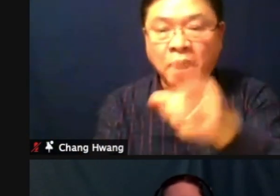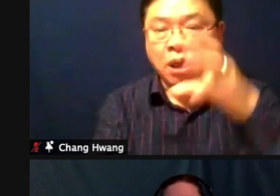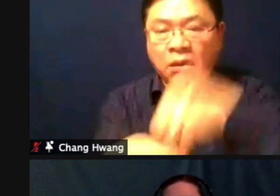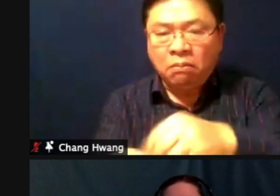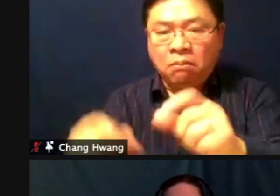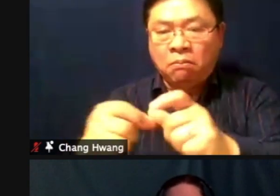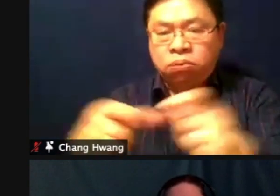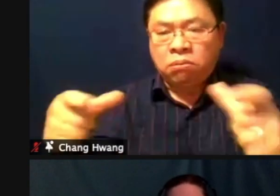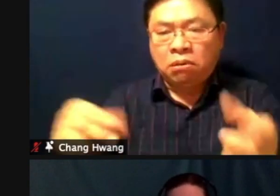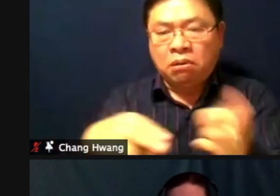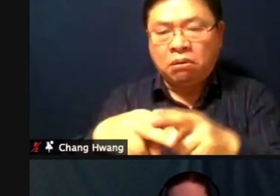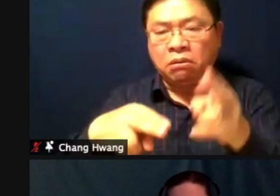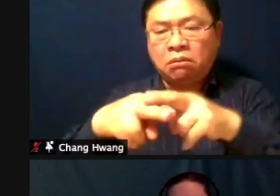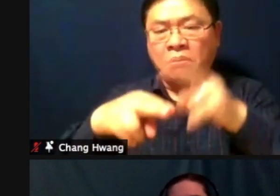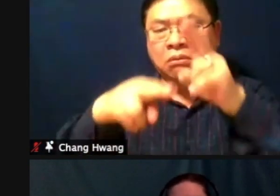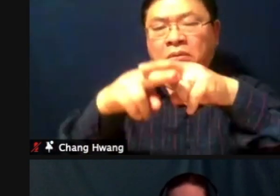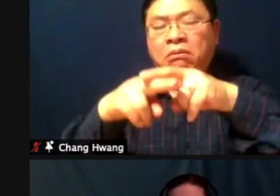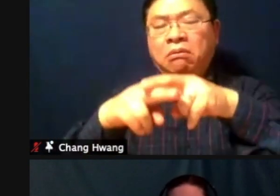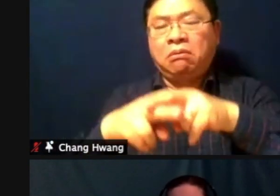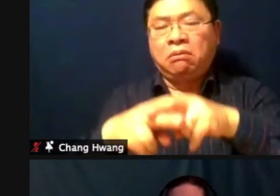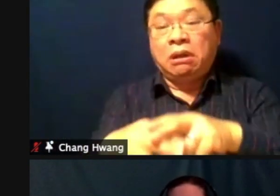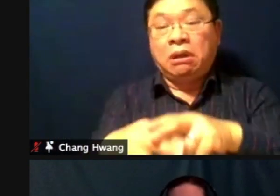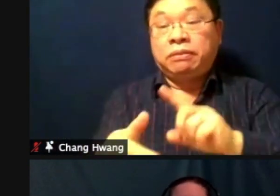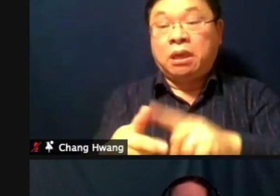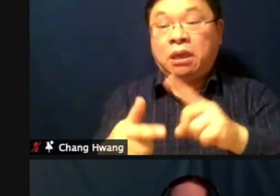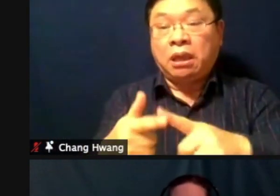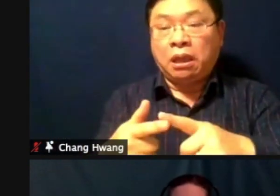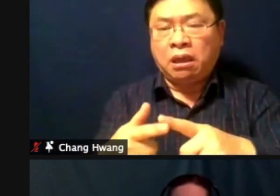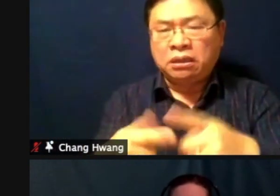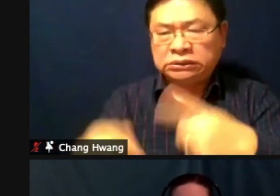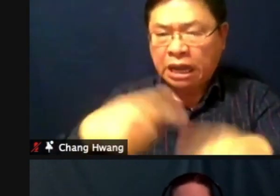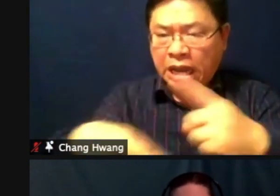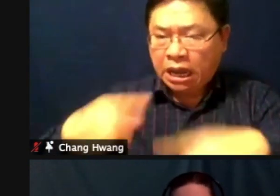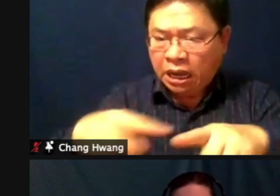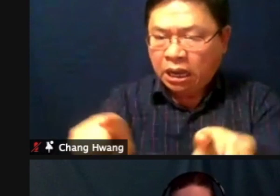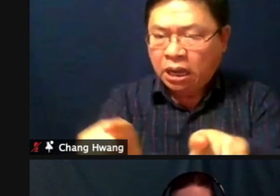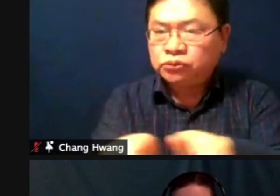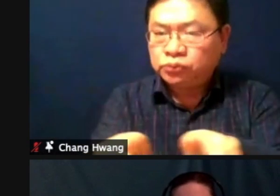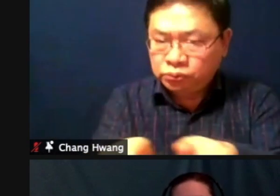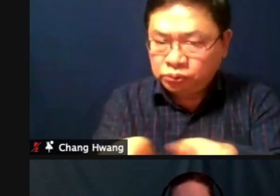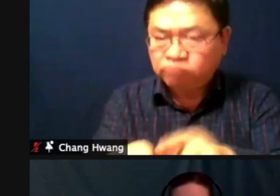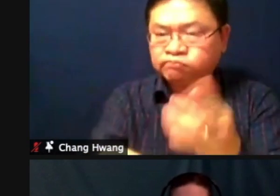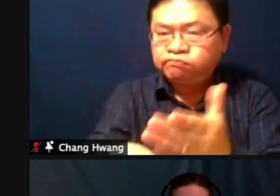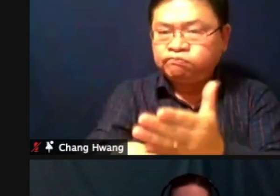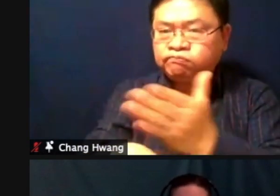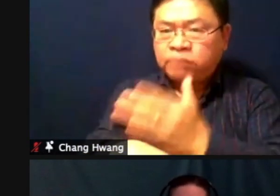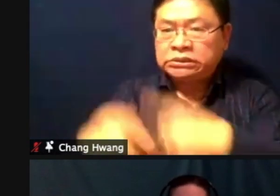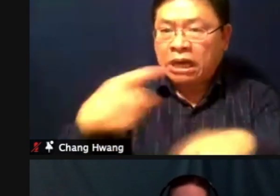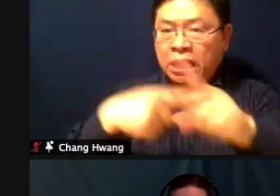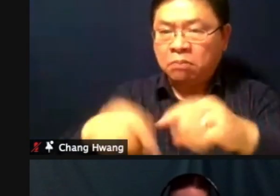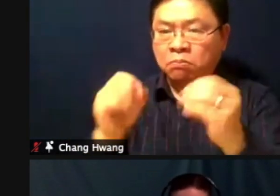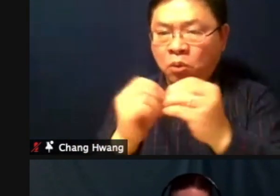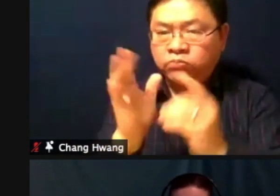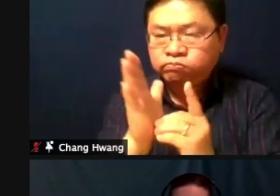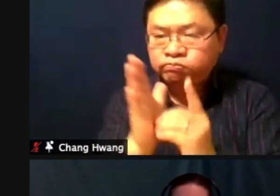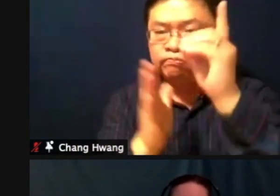And as the school was a place for deaf and blind students, you can't really identify deaf students. They're in